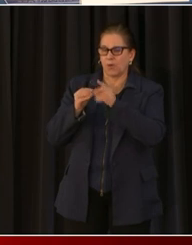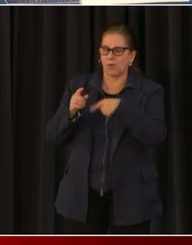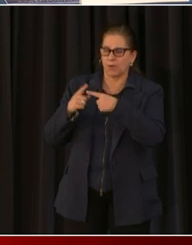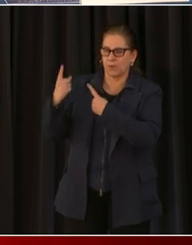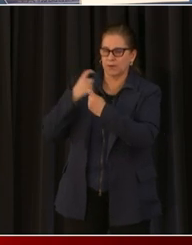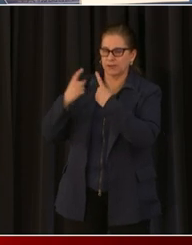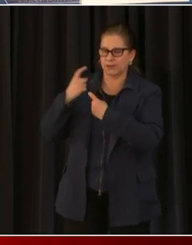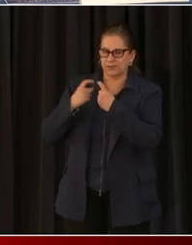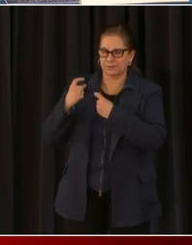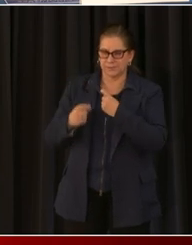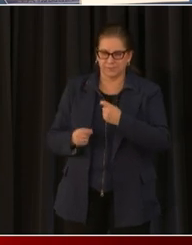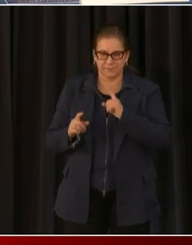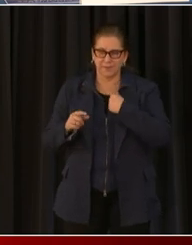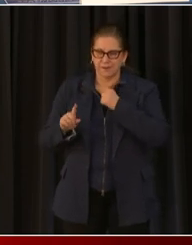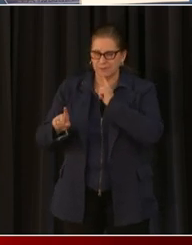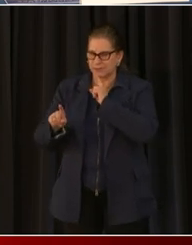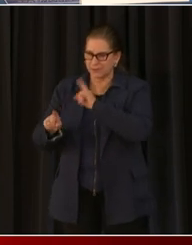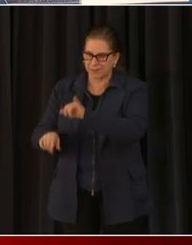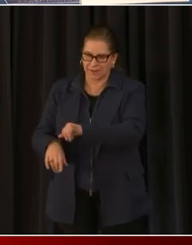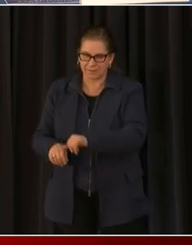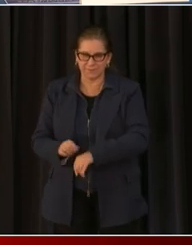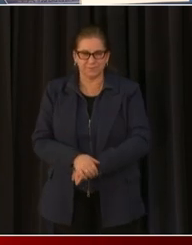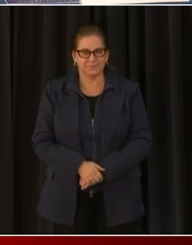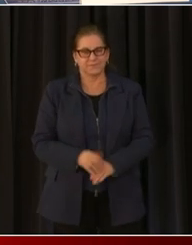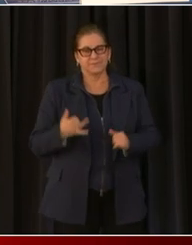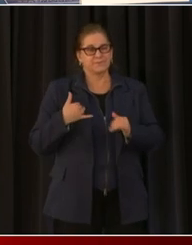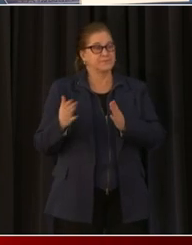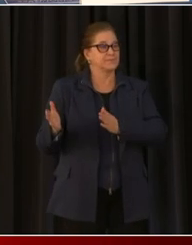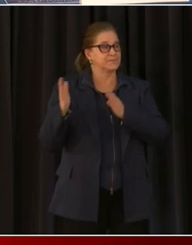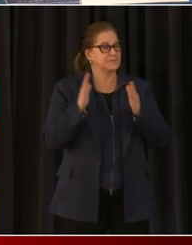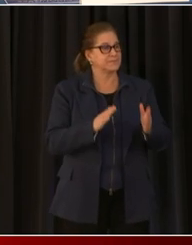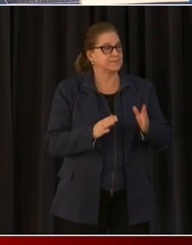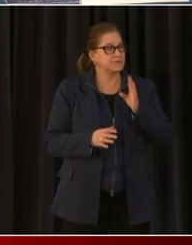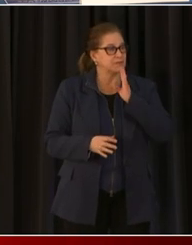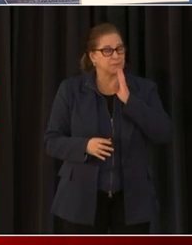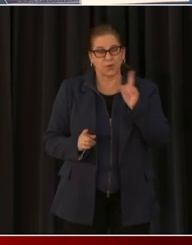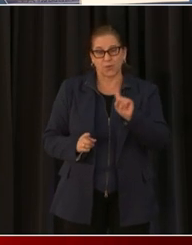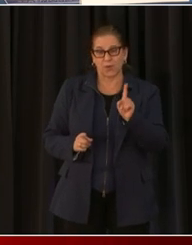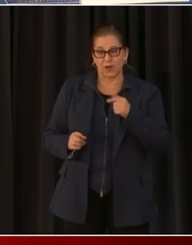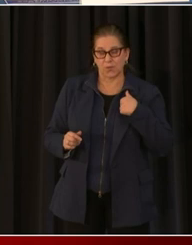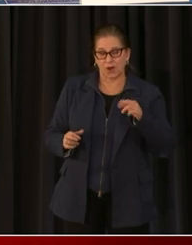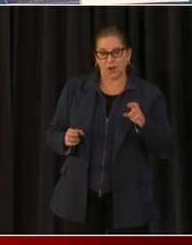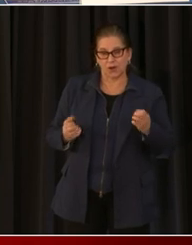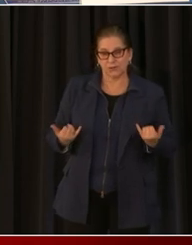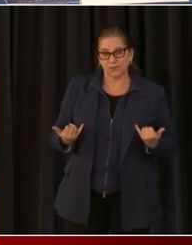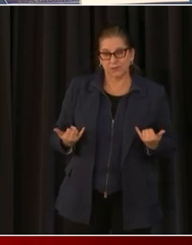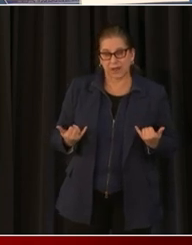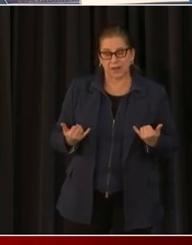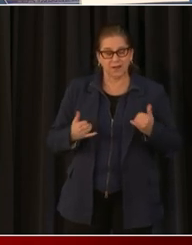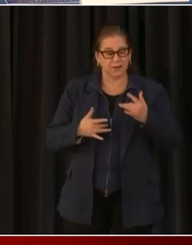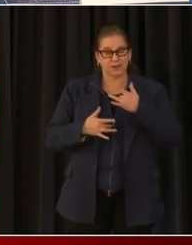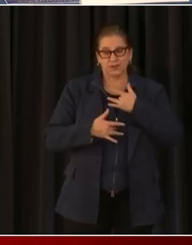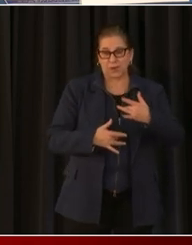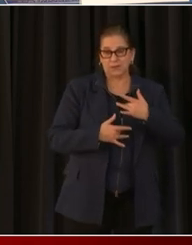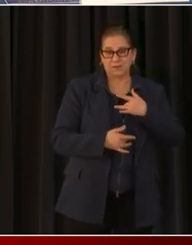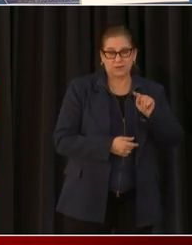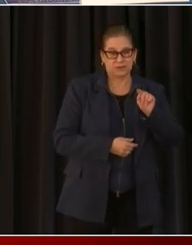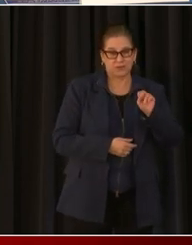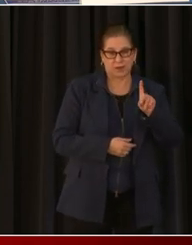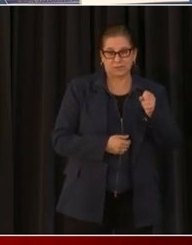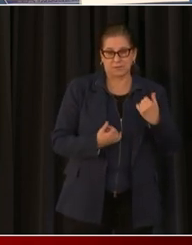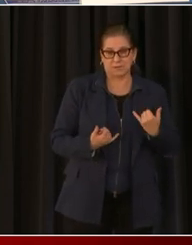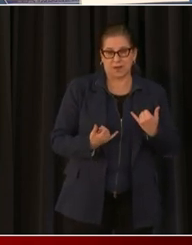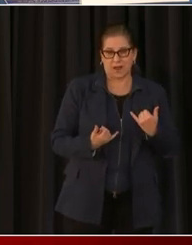into a discussion about where we are in the district as it relates to COVID-19 trends and our current